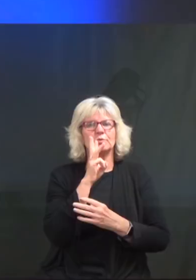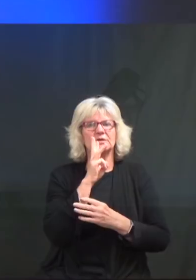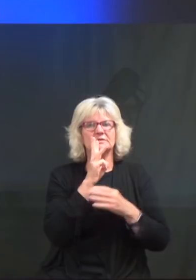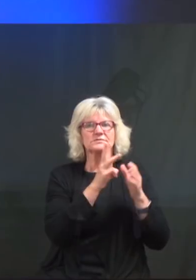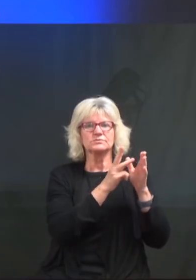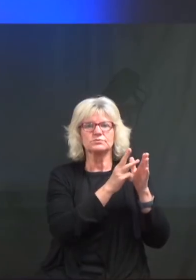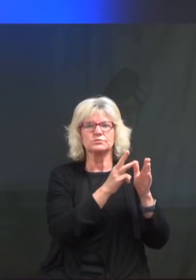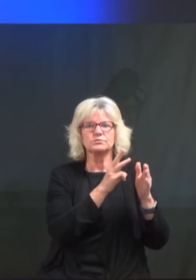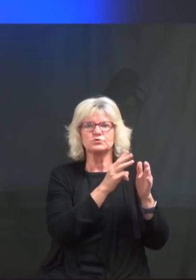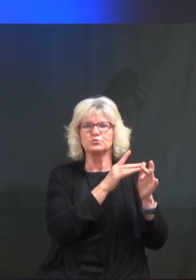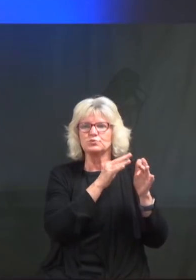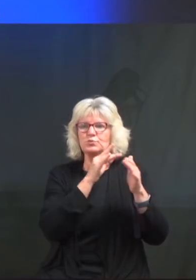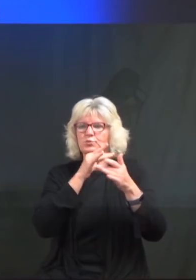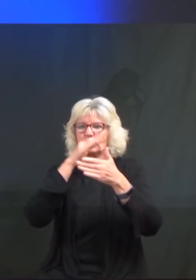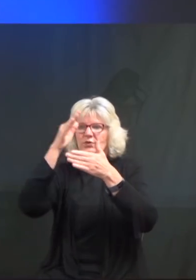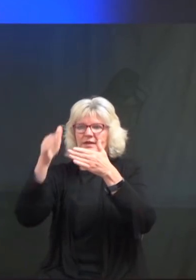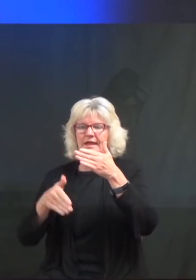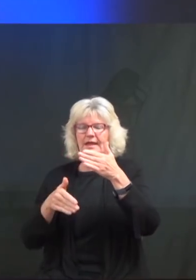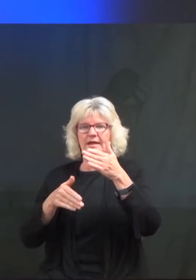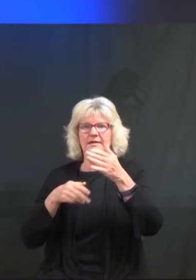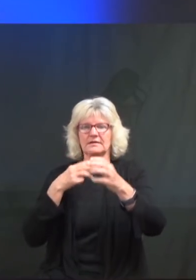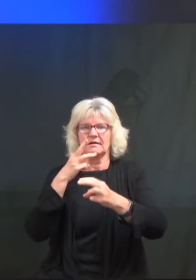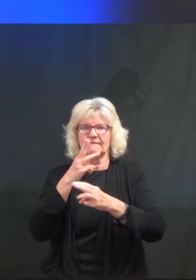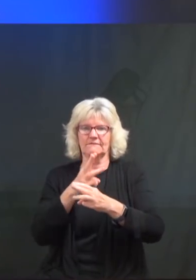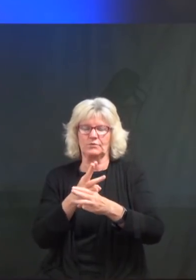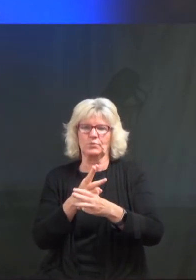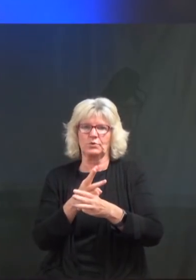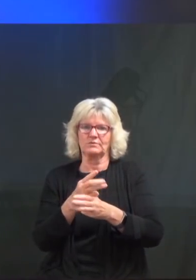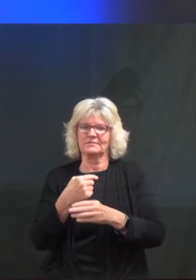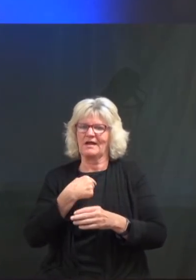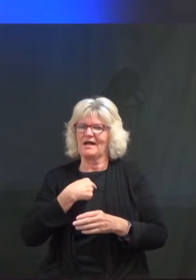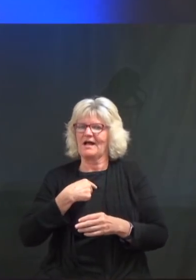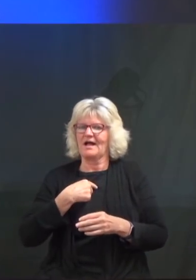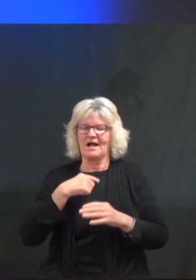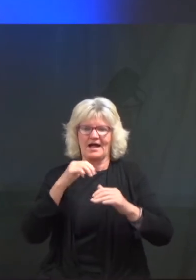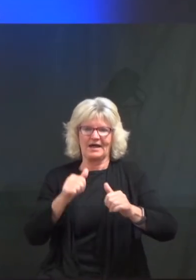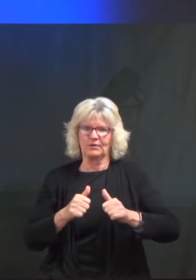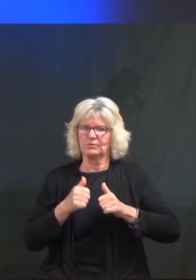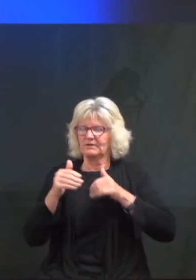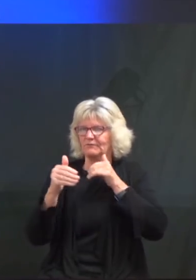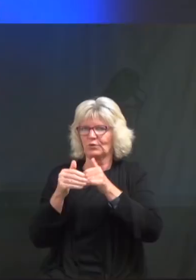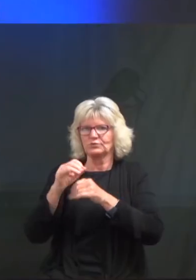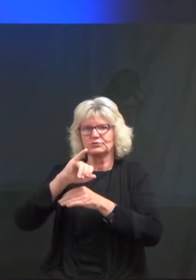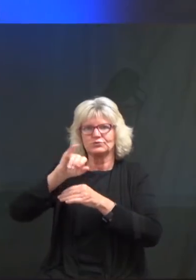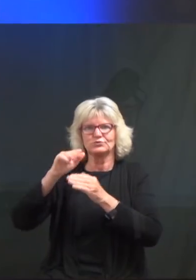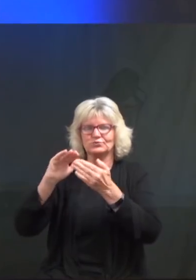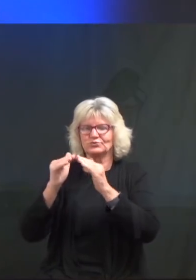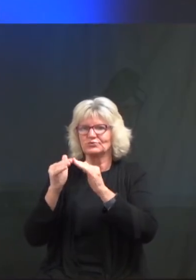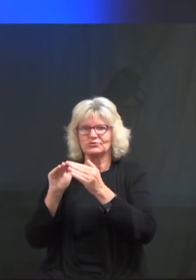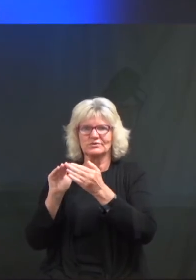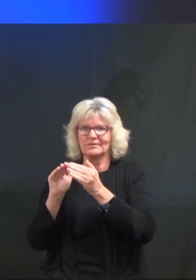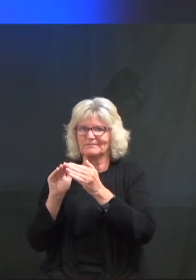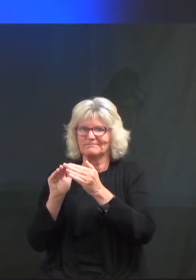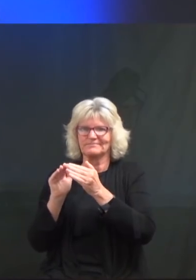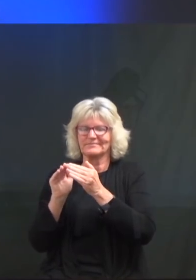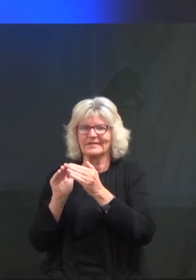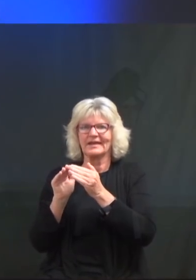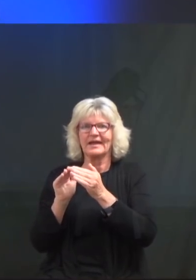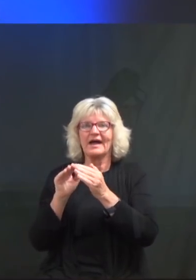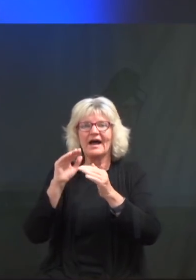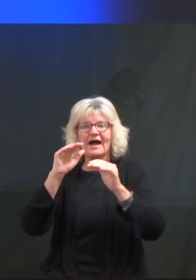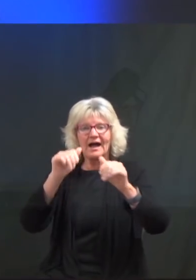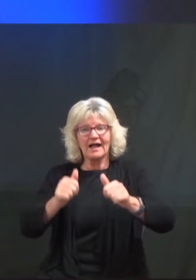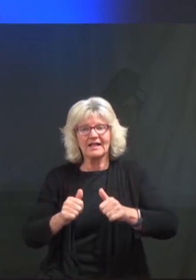Take it to the ends of the world. I don't live in Jerusalem or Judea or anywhere close. I live in a Gentile